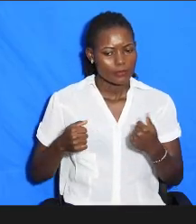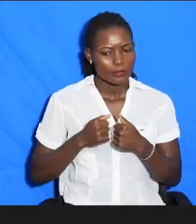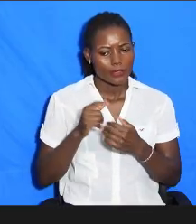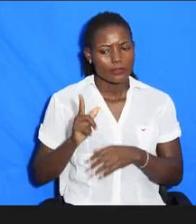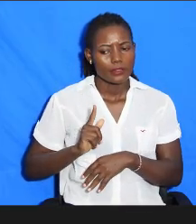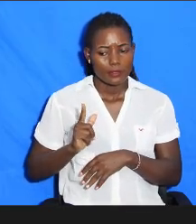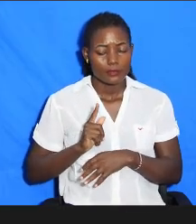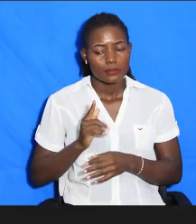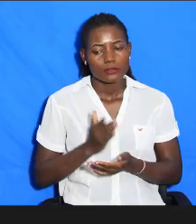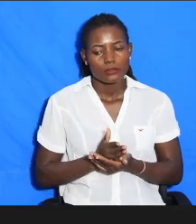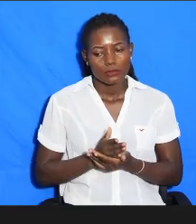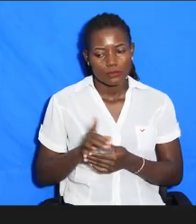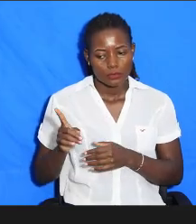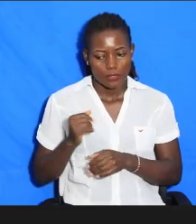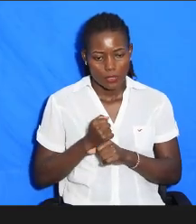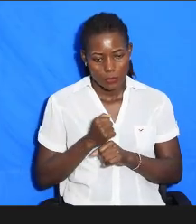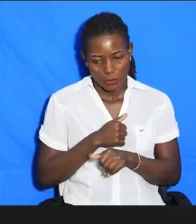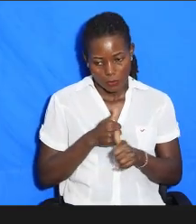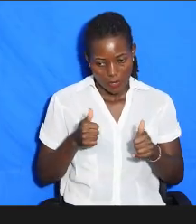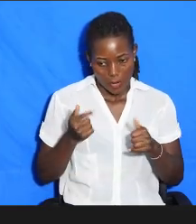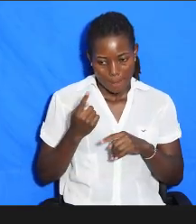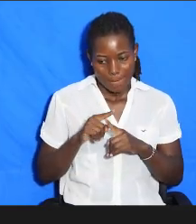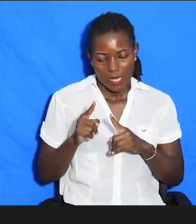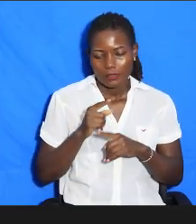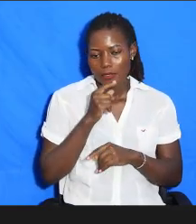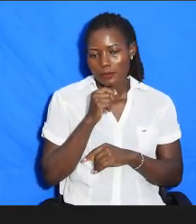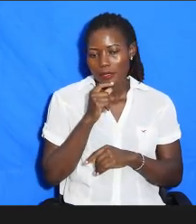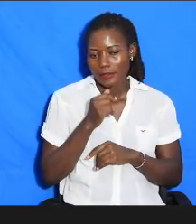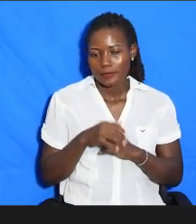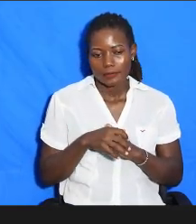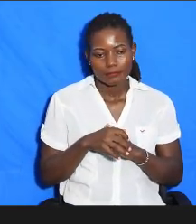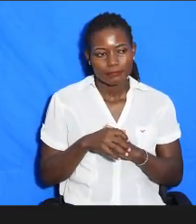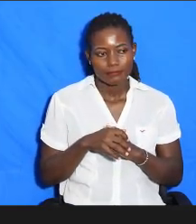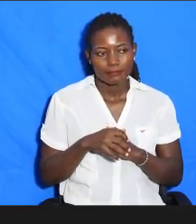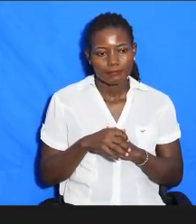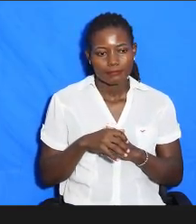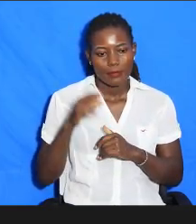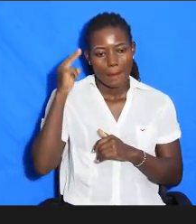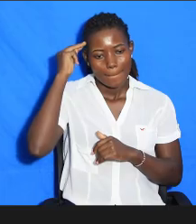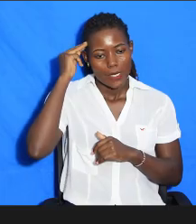what you said. Like they are really performing. But when it comes to the men, I think it all comes down to the mental